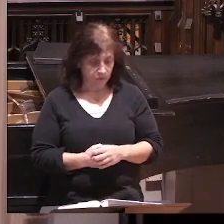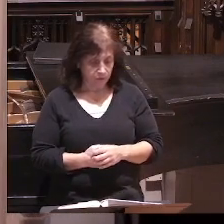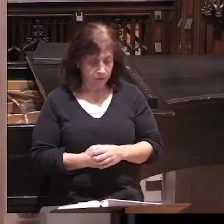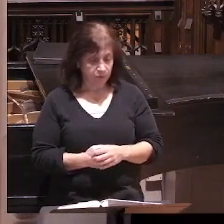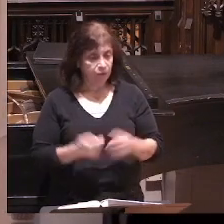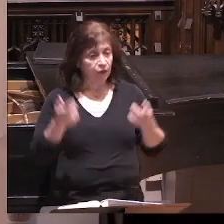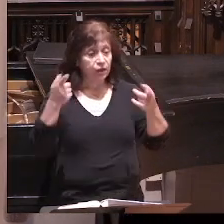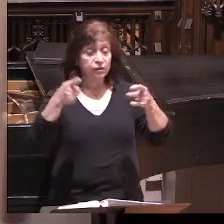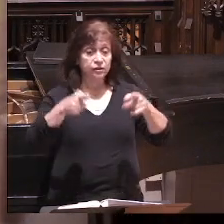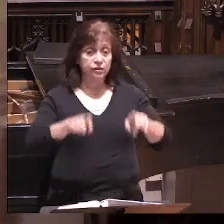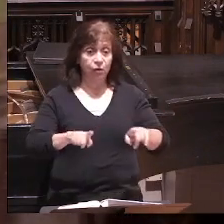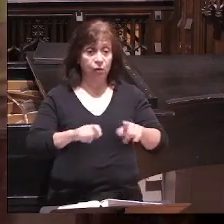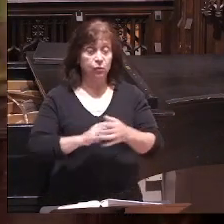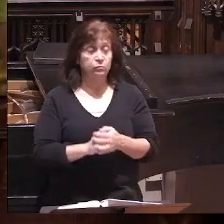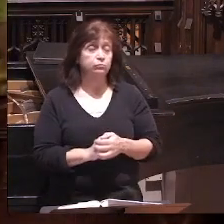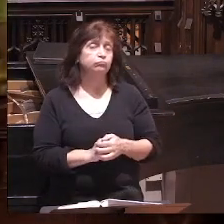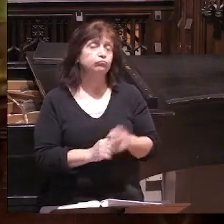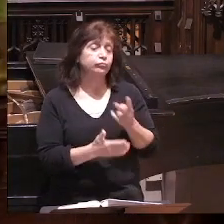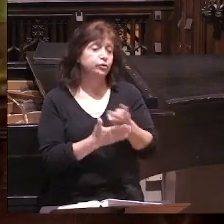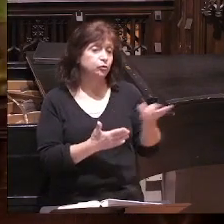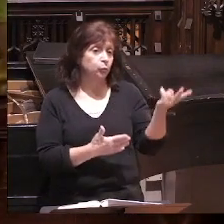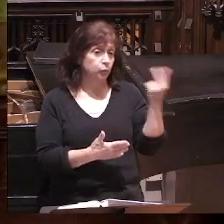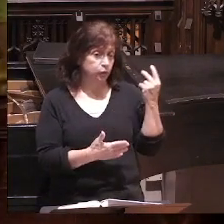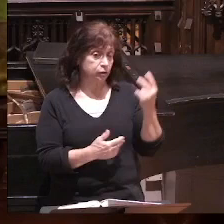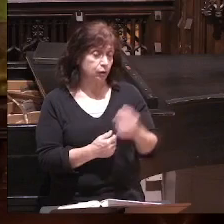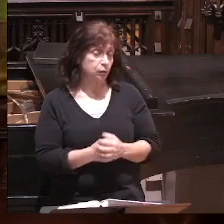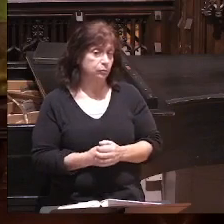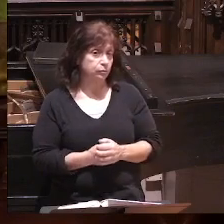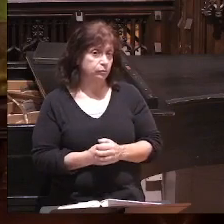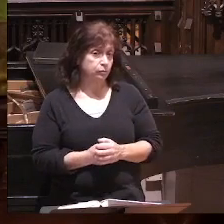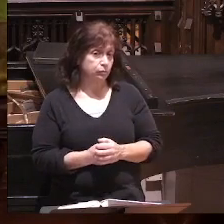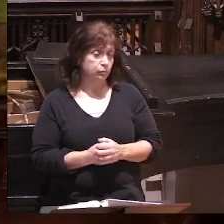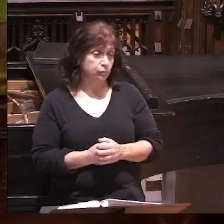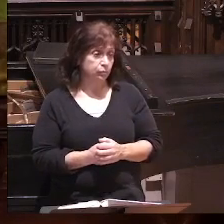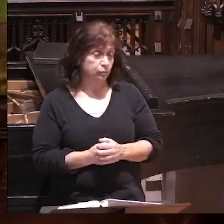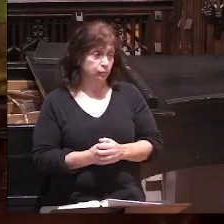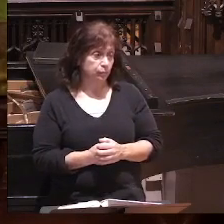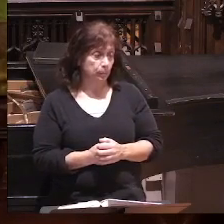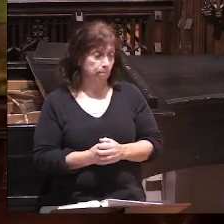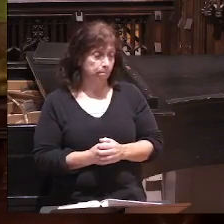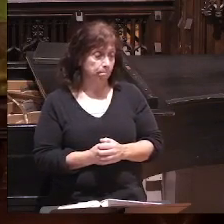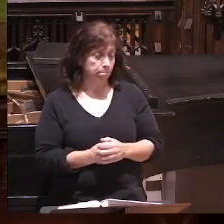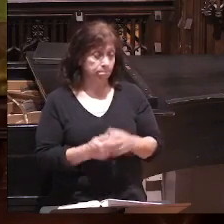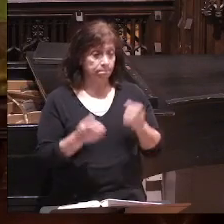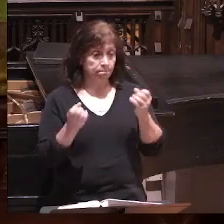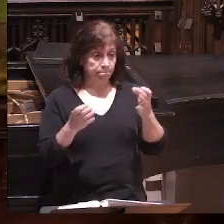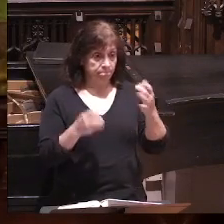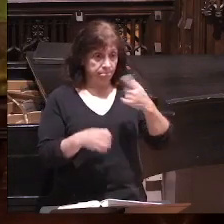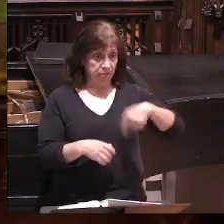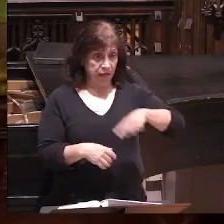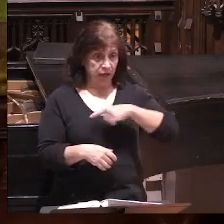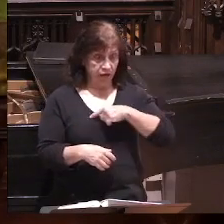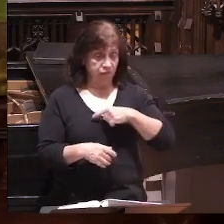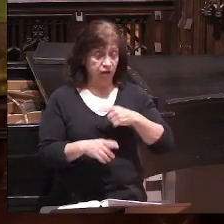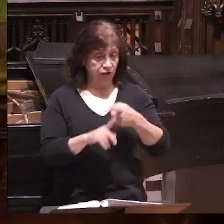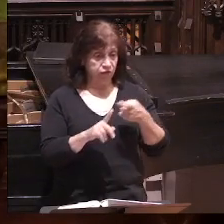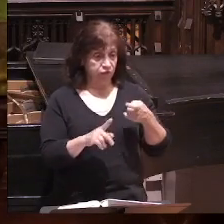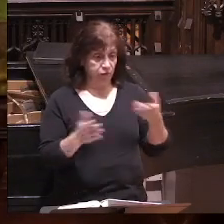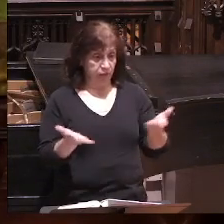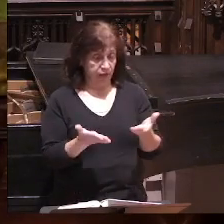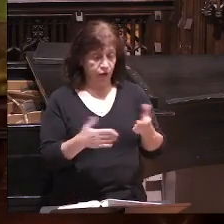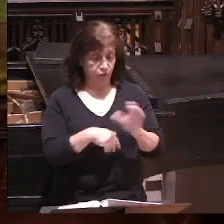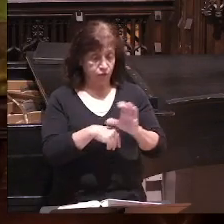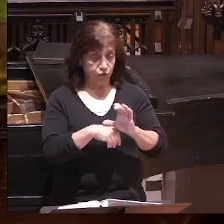So a couple of weeks ago, a number of us from AHCC had the